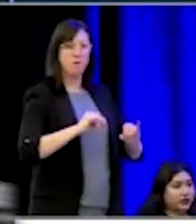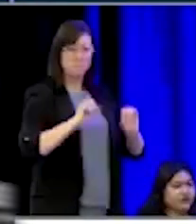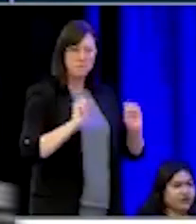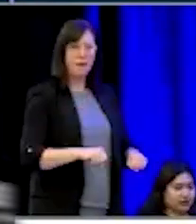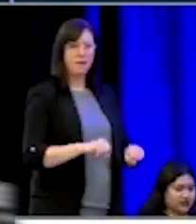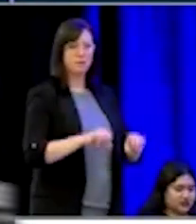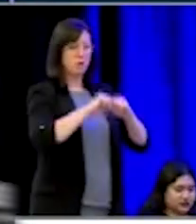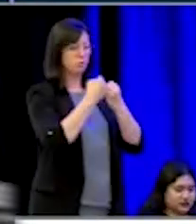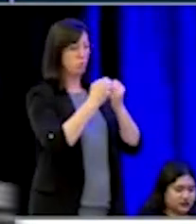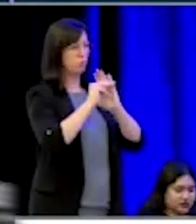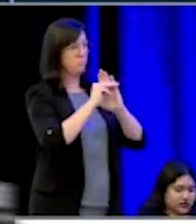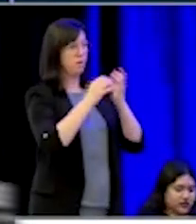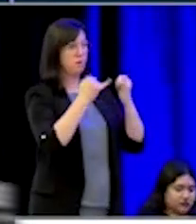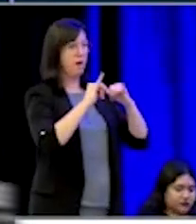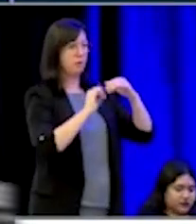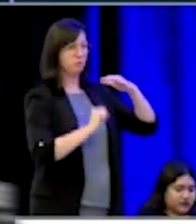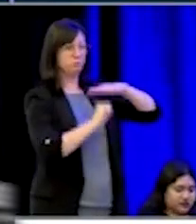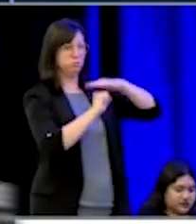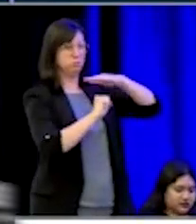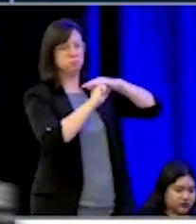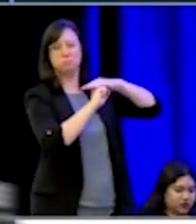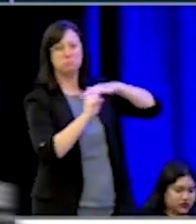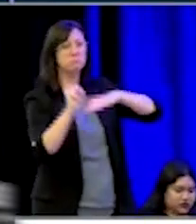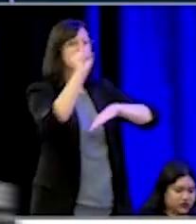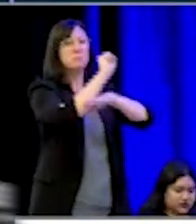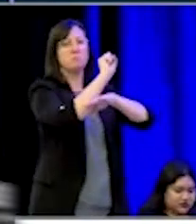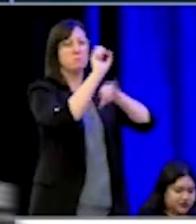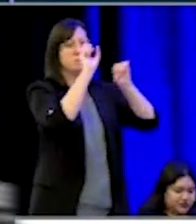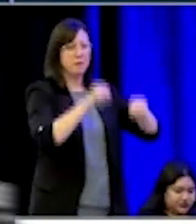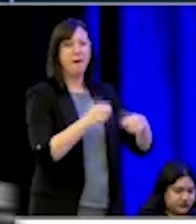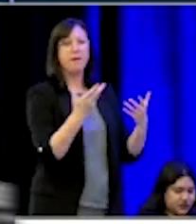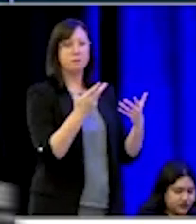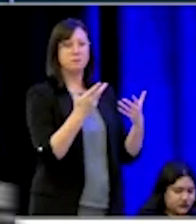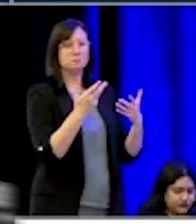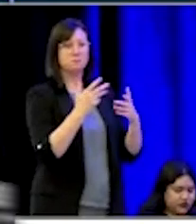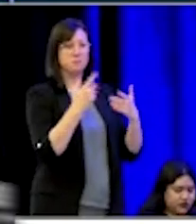to break that glass ceiling and implement these accessible policies.